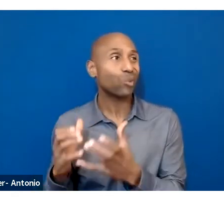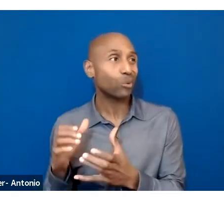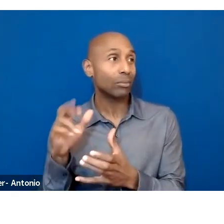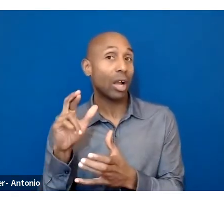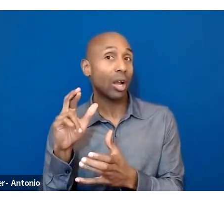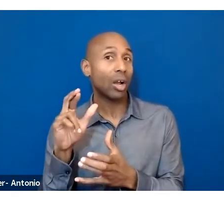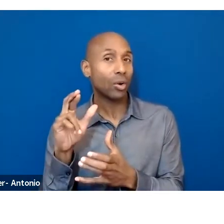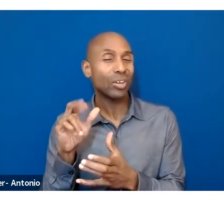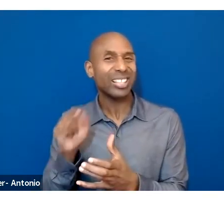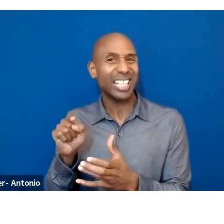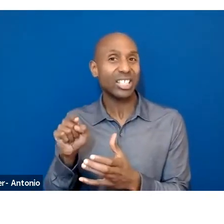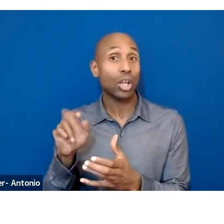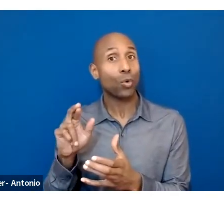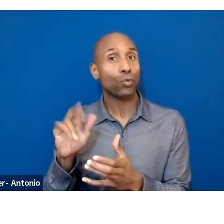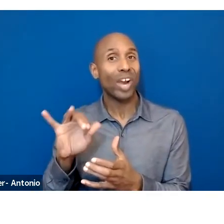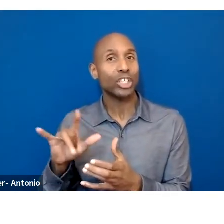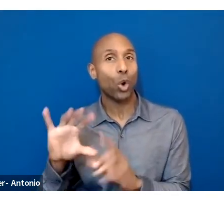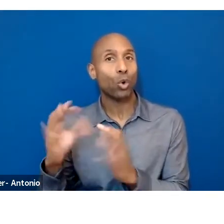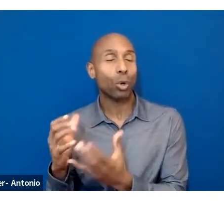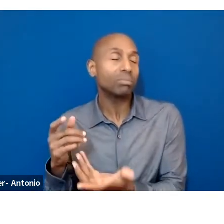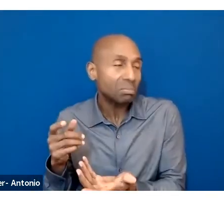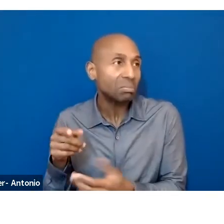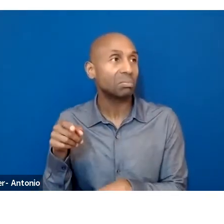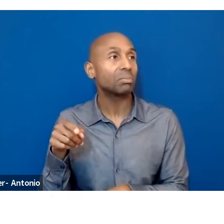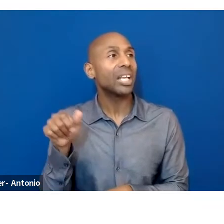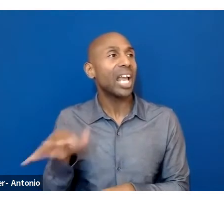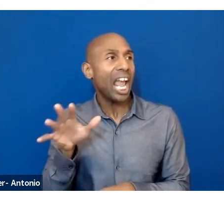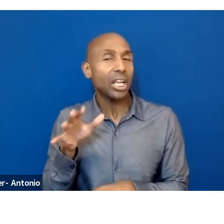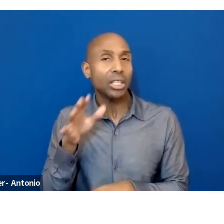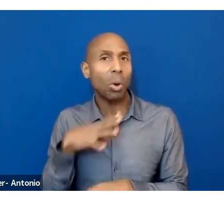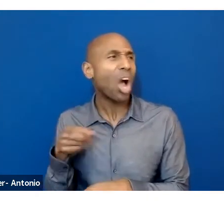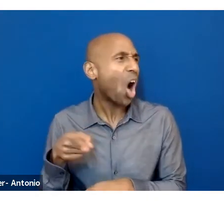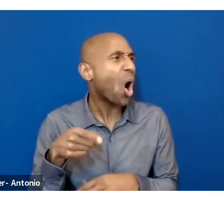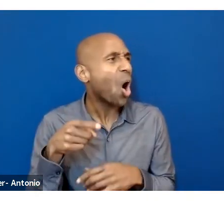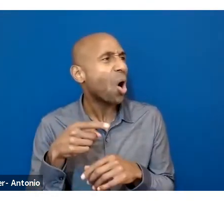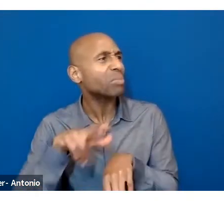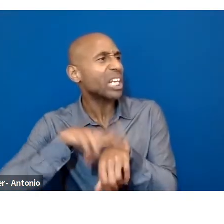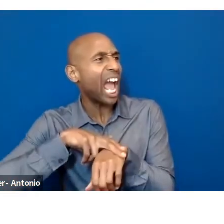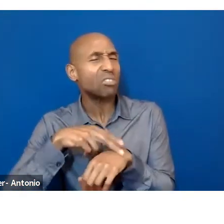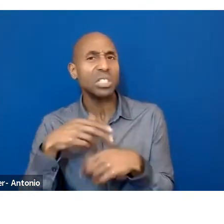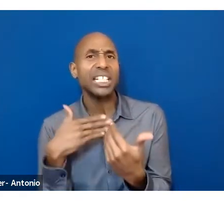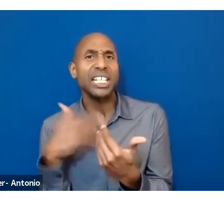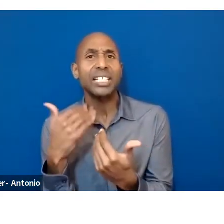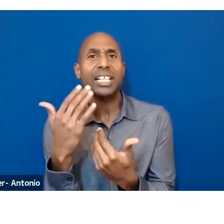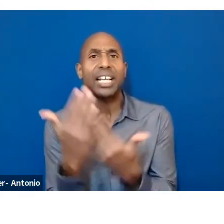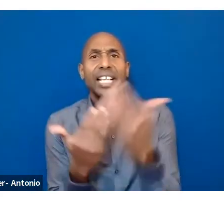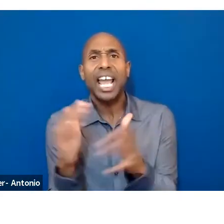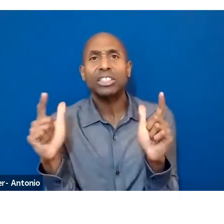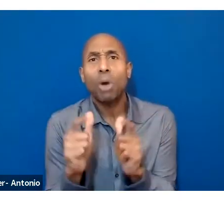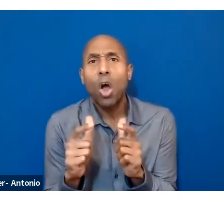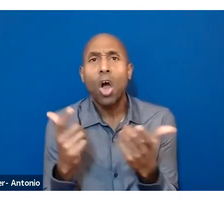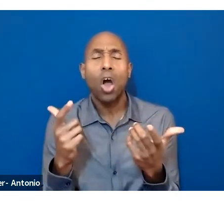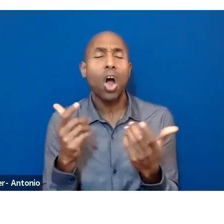brands to move the production particularly to Asia, because the idea was that these workers